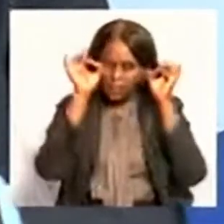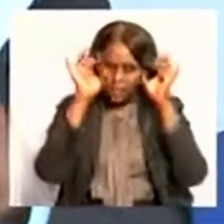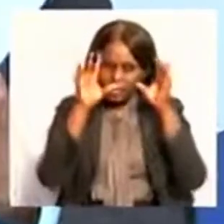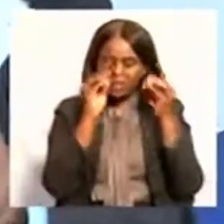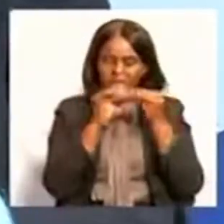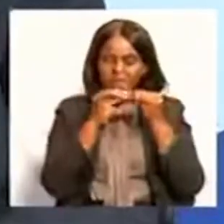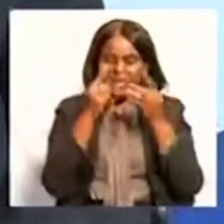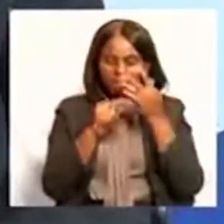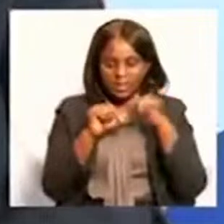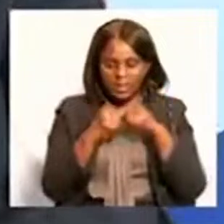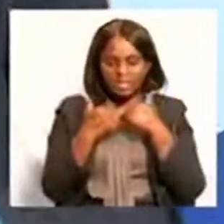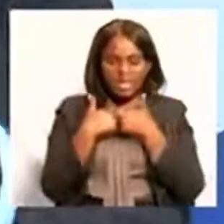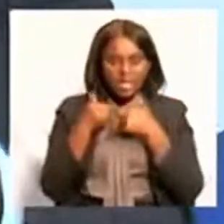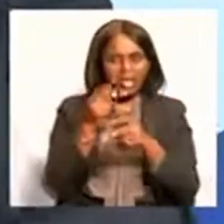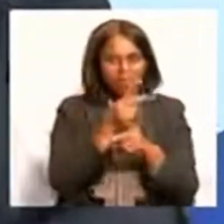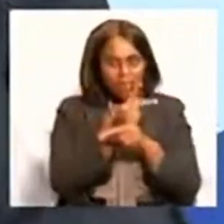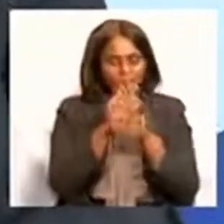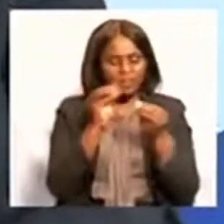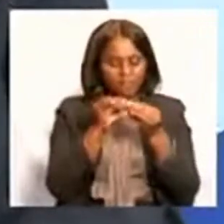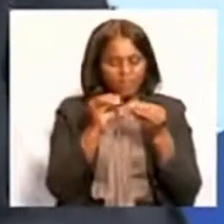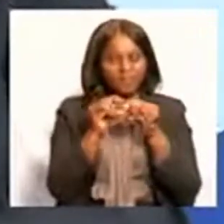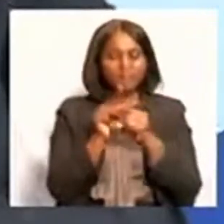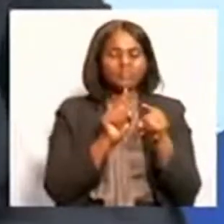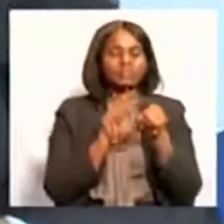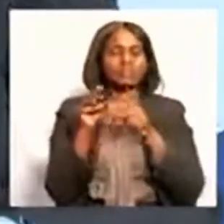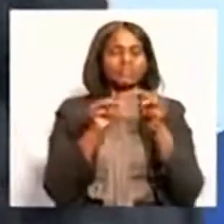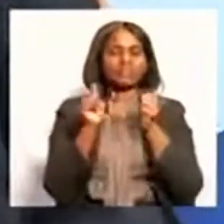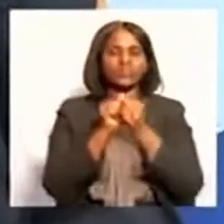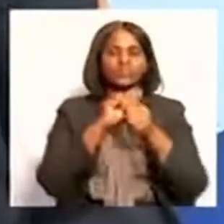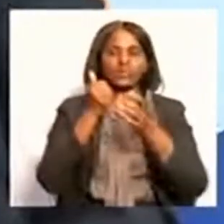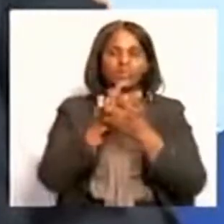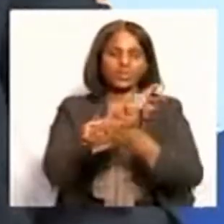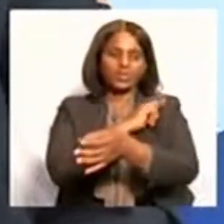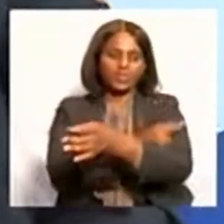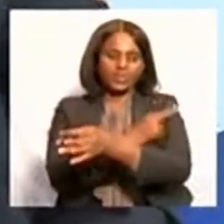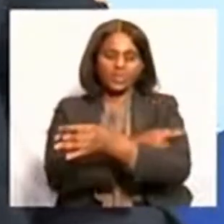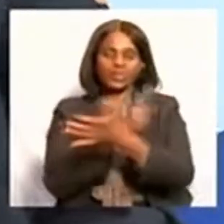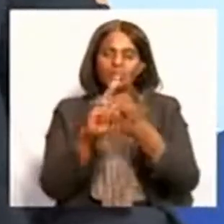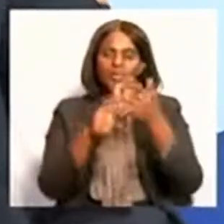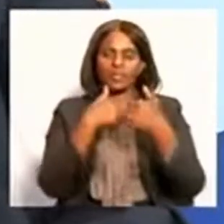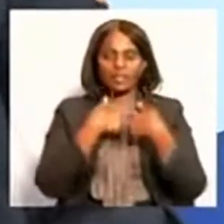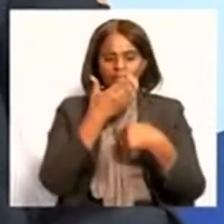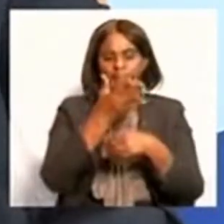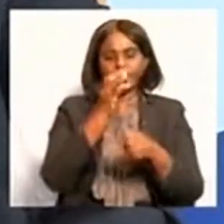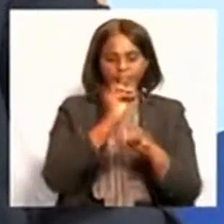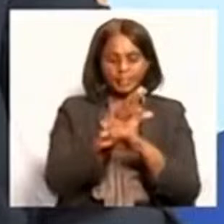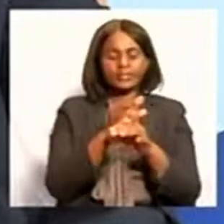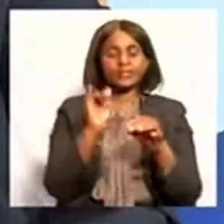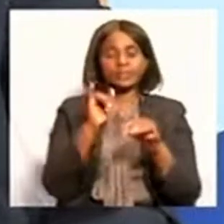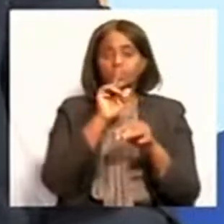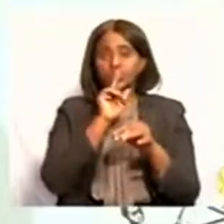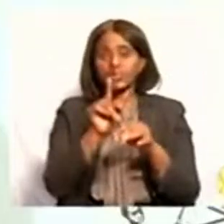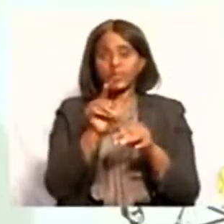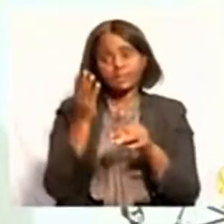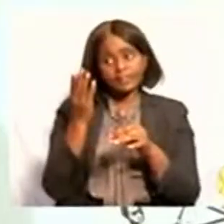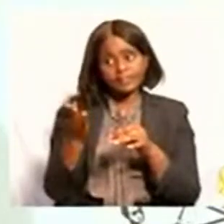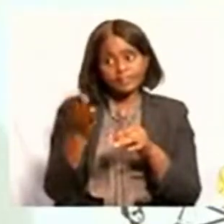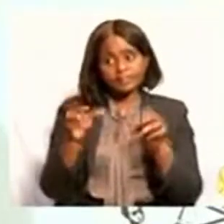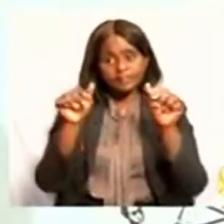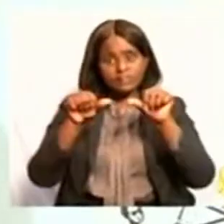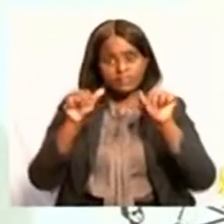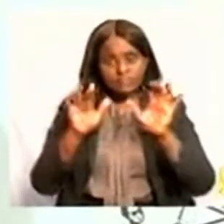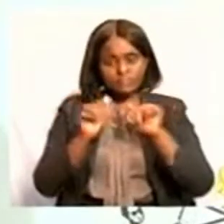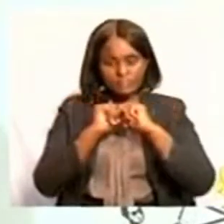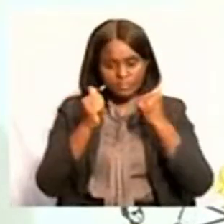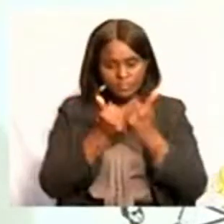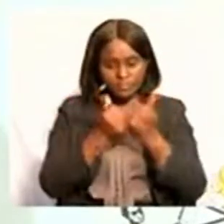that we take care of and manage with all the resources that are available. All right. Yeah. Right, this is the Auditor